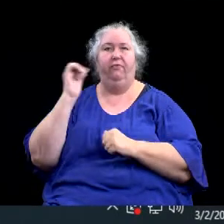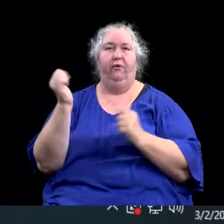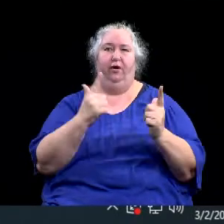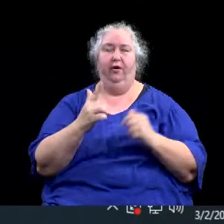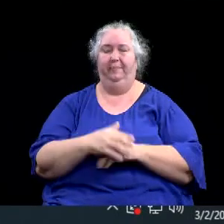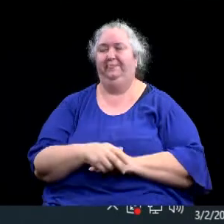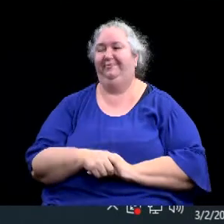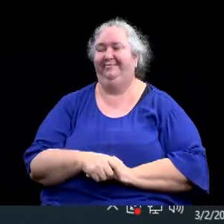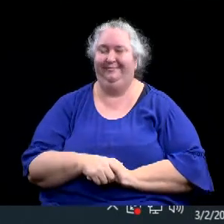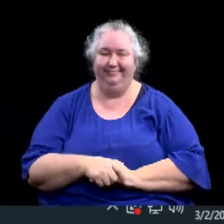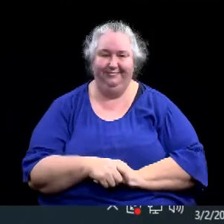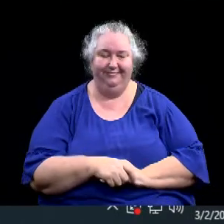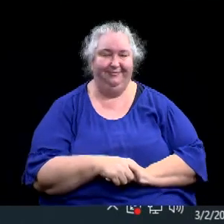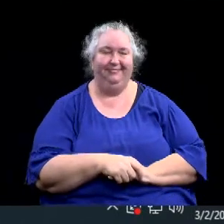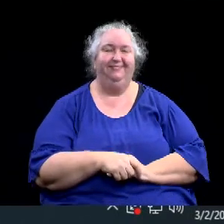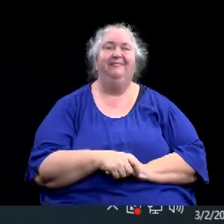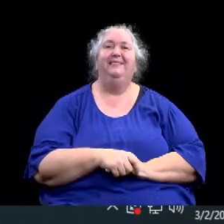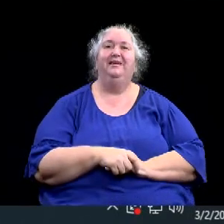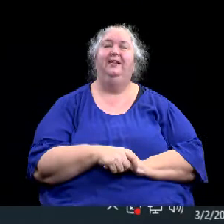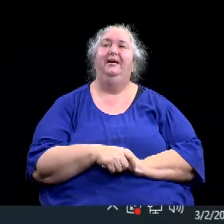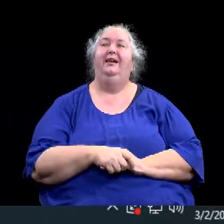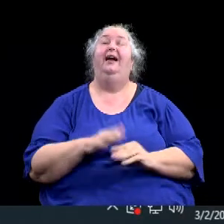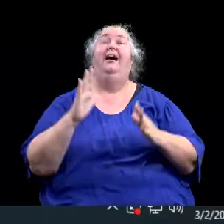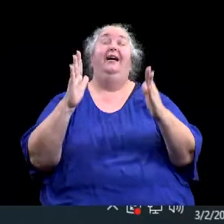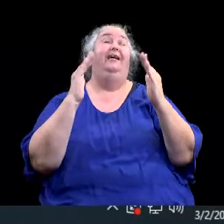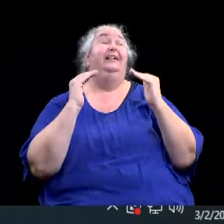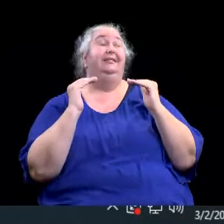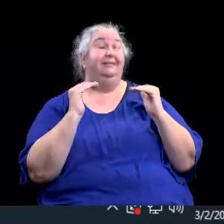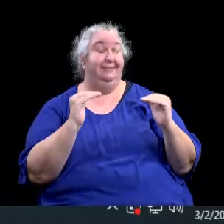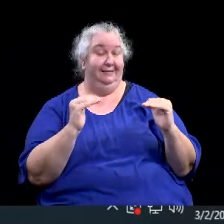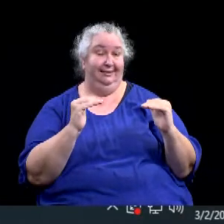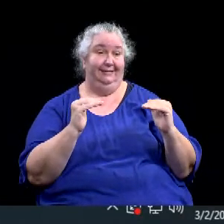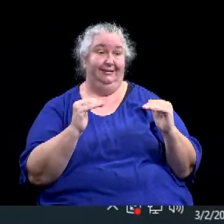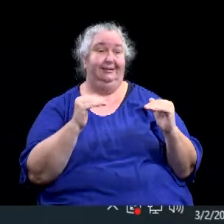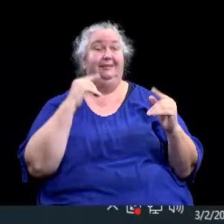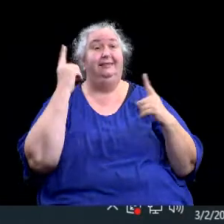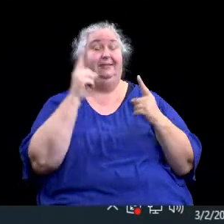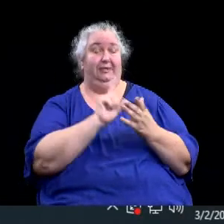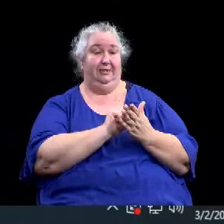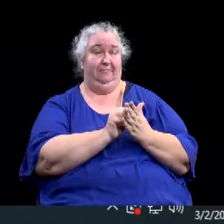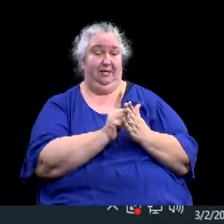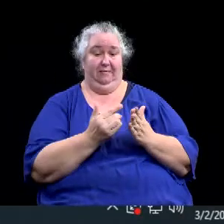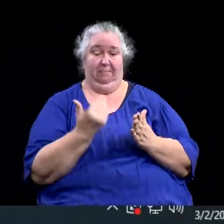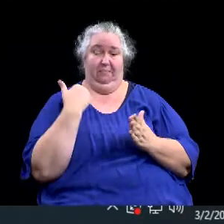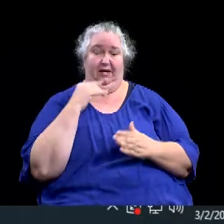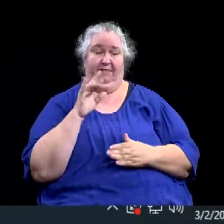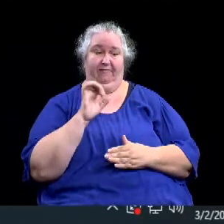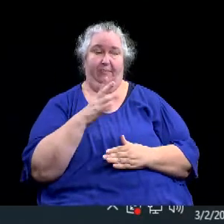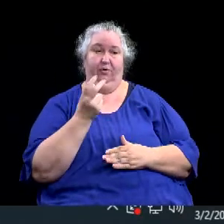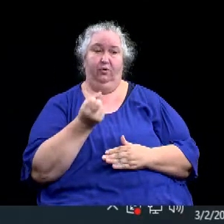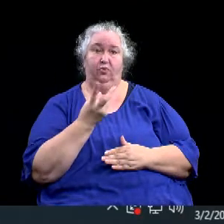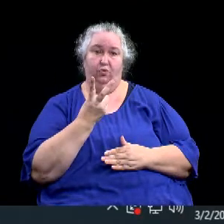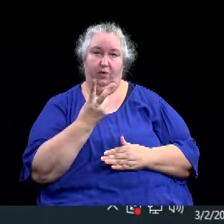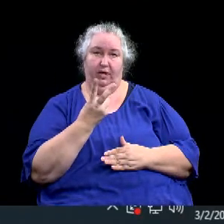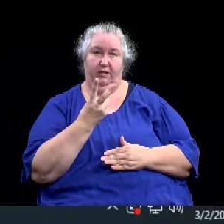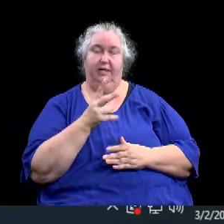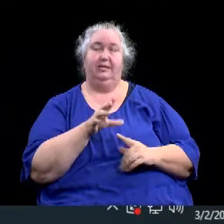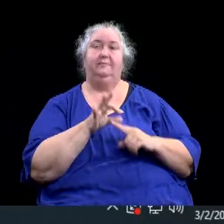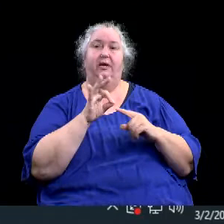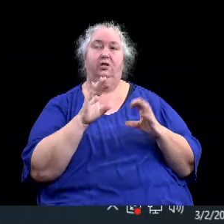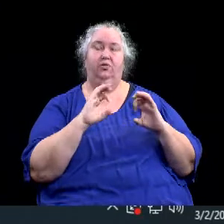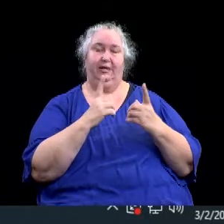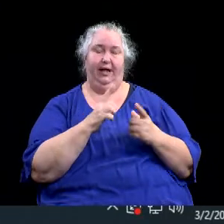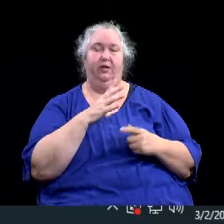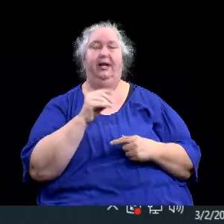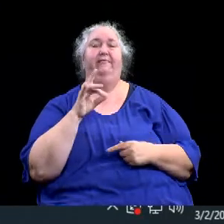Next on the agenda is to consider the minutes of the February 12th, 2021 special council meeting and the February 16th, 2021 regular council meeting. Are there